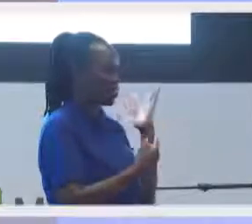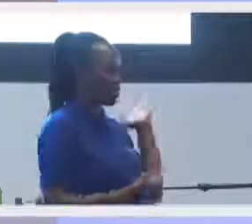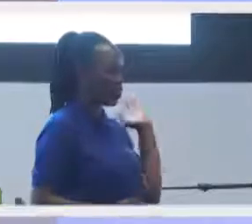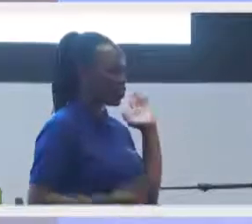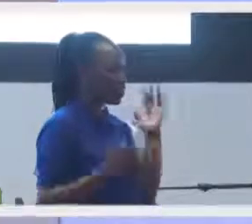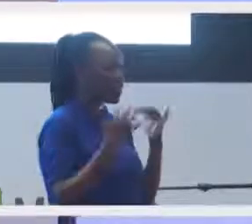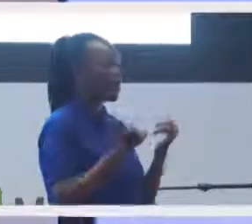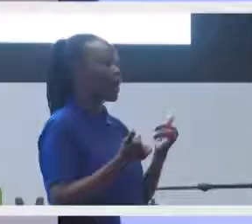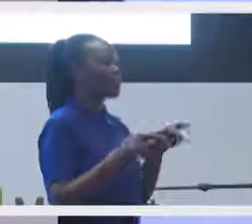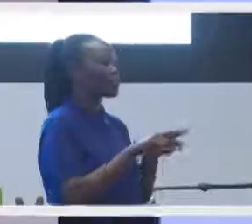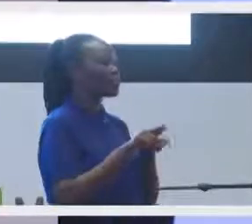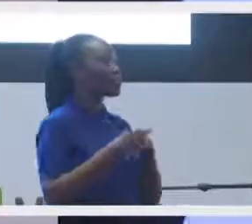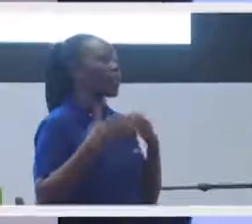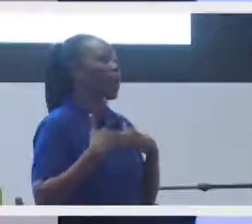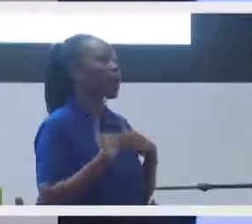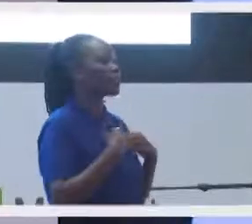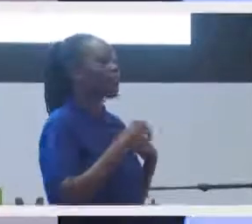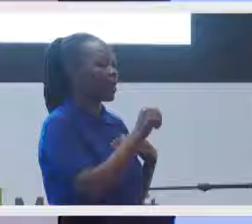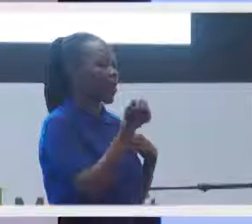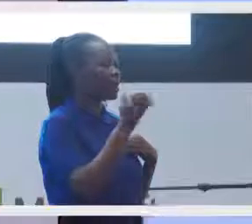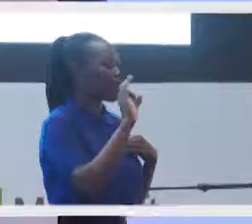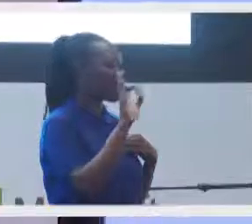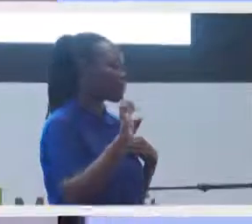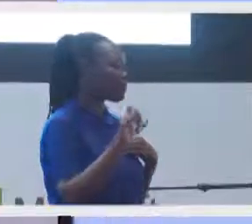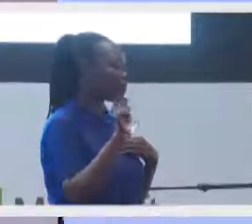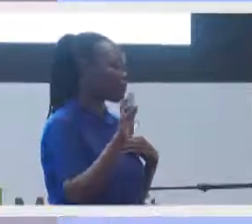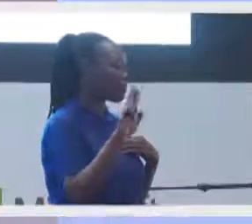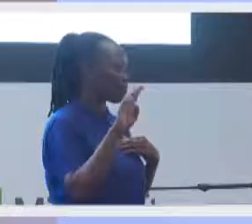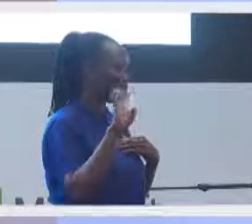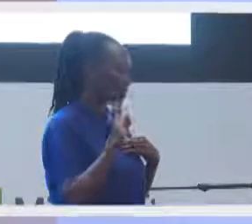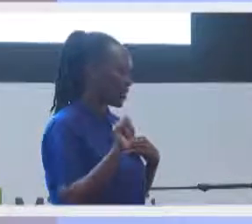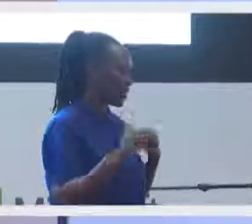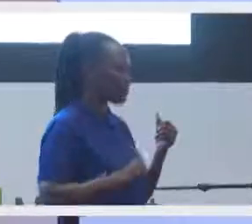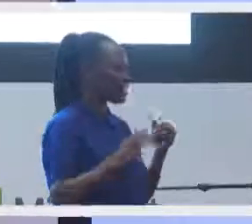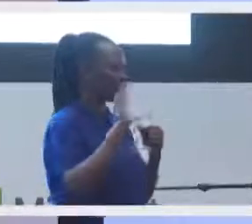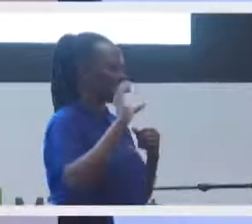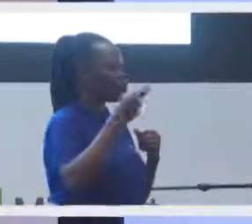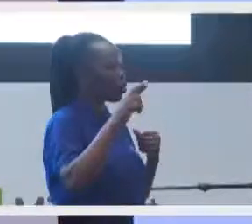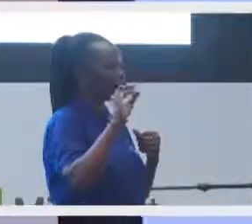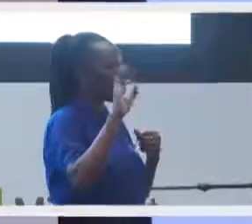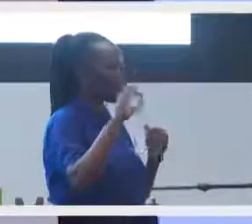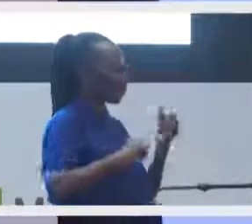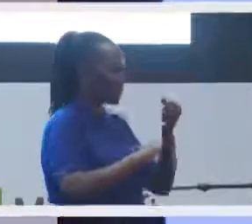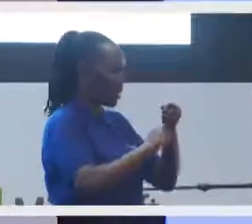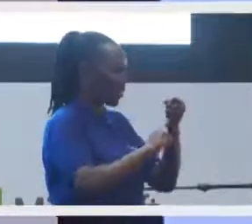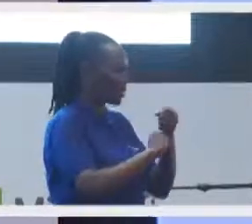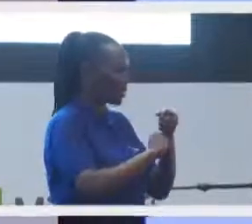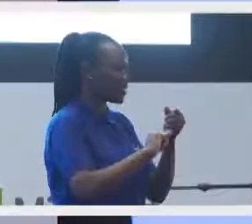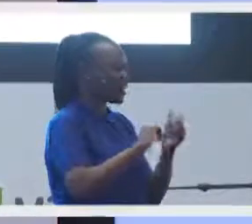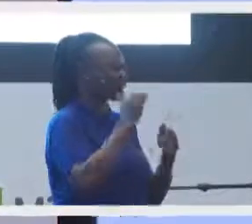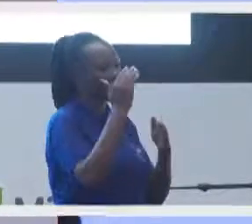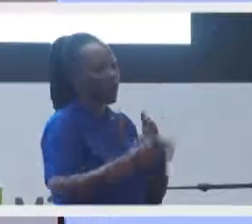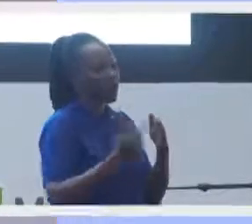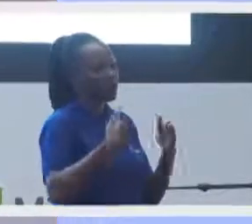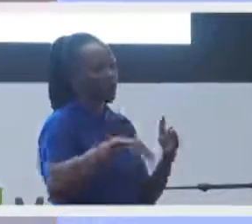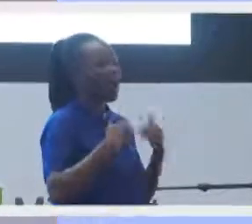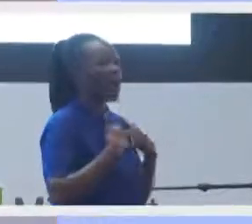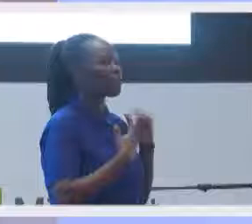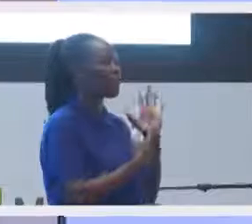to quickly run through a selection of features that Chromebook supports. And at the end, we're going to do a small